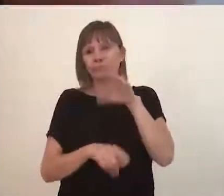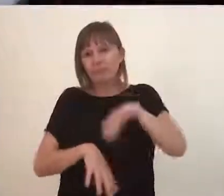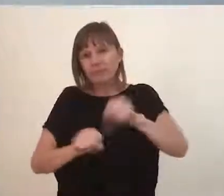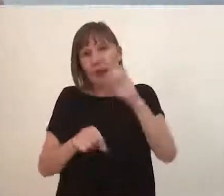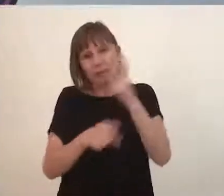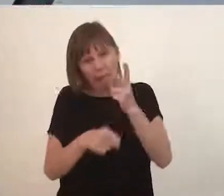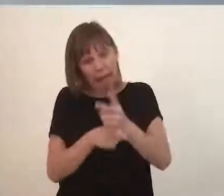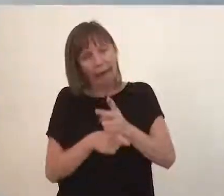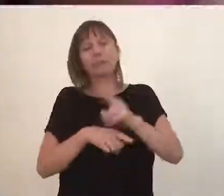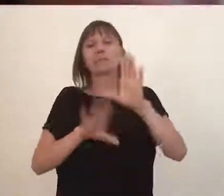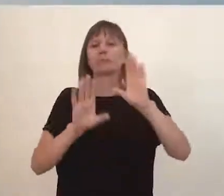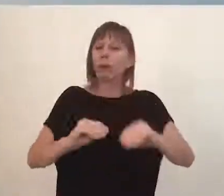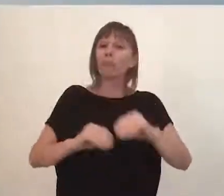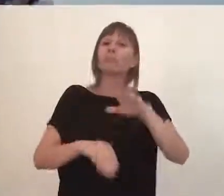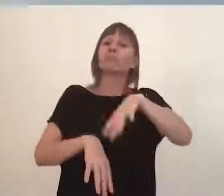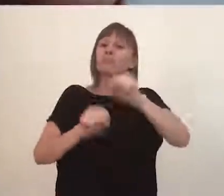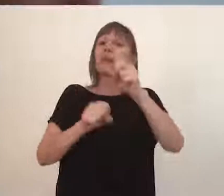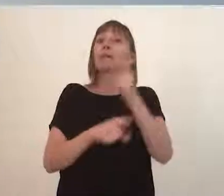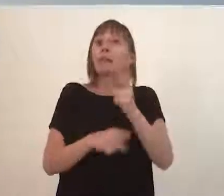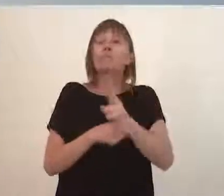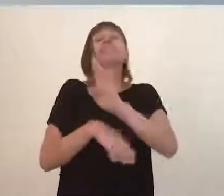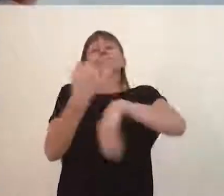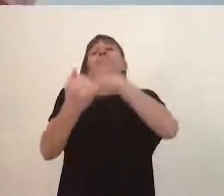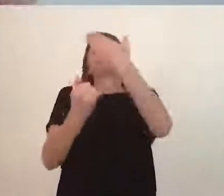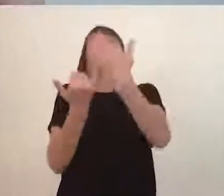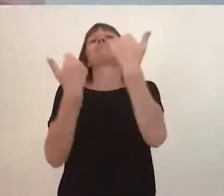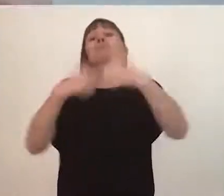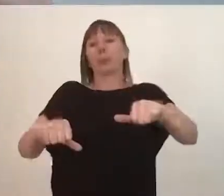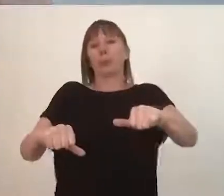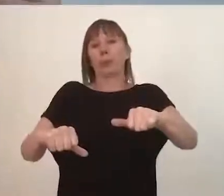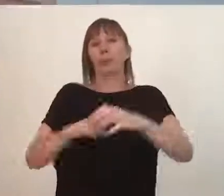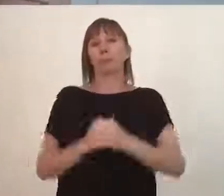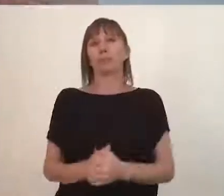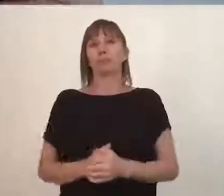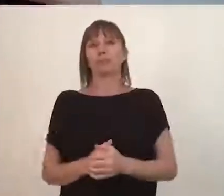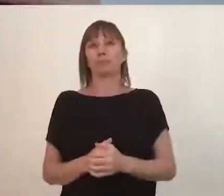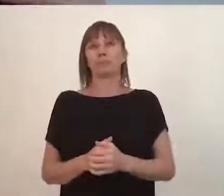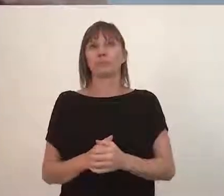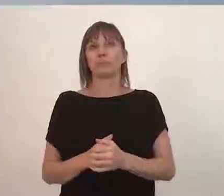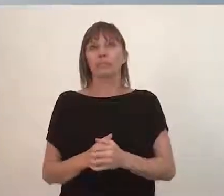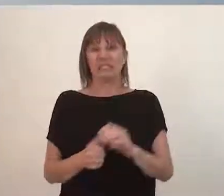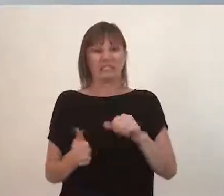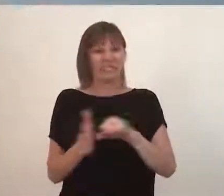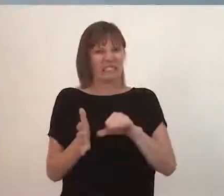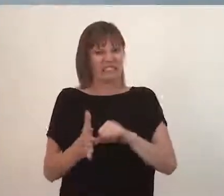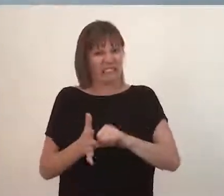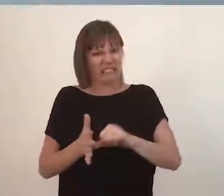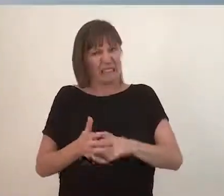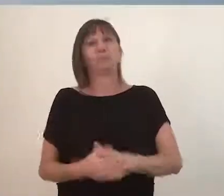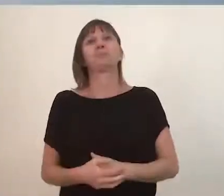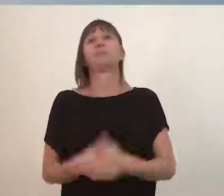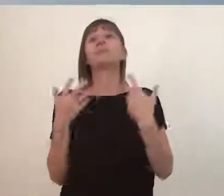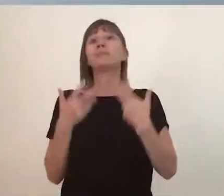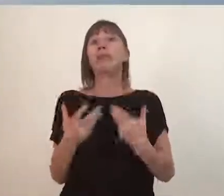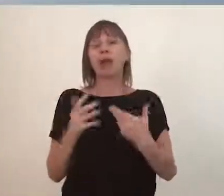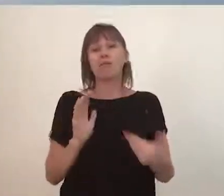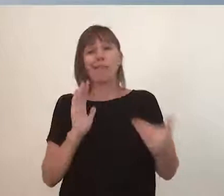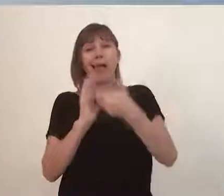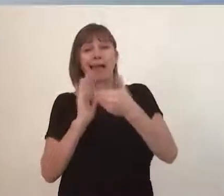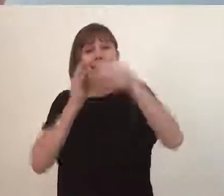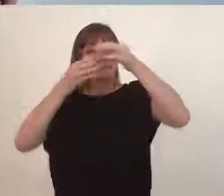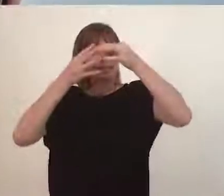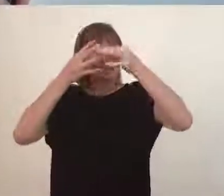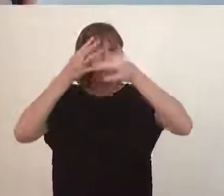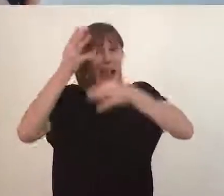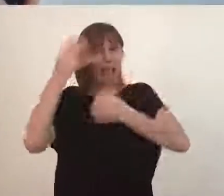get it and I had to keep restarting and restarting, but we got there eventually. Woo! That was a